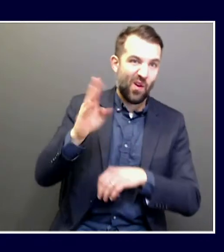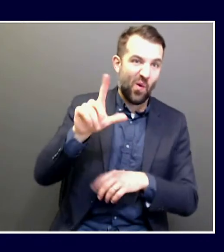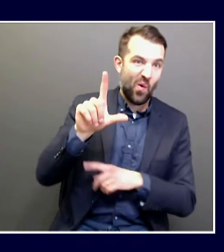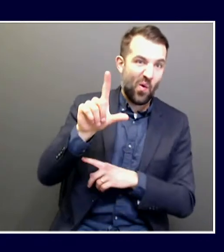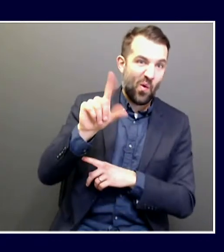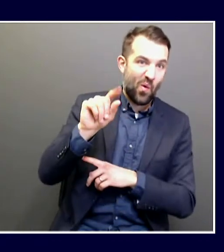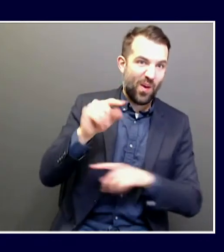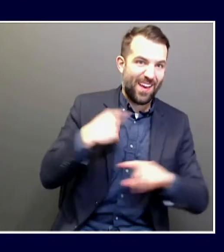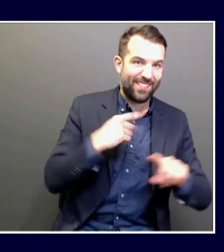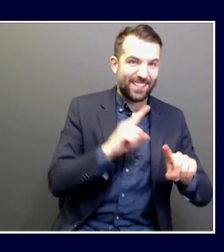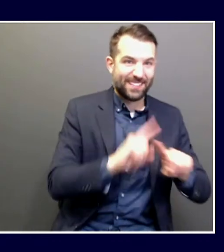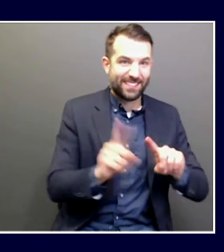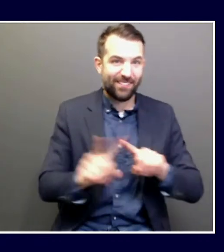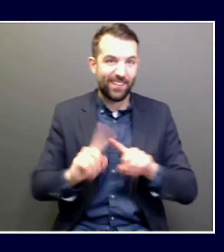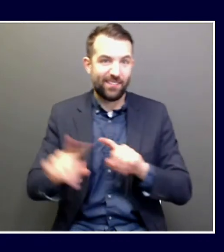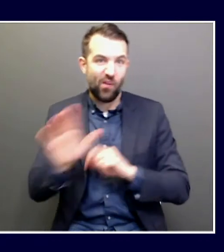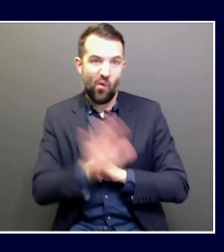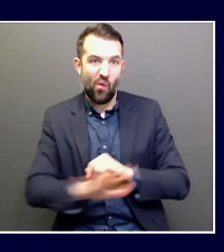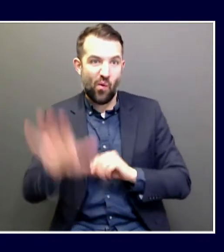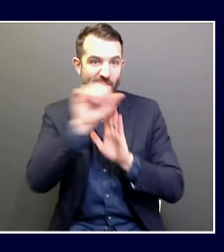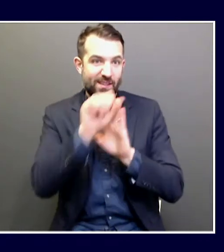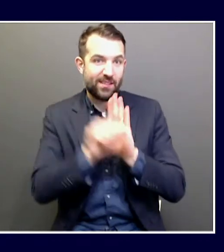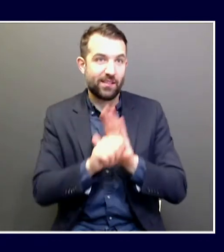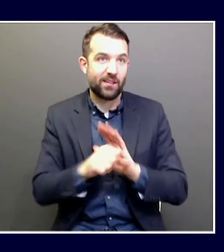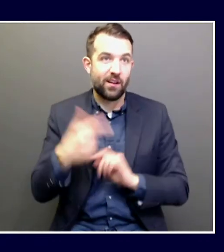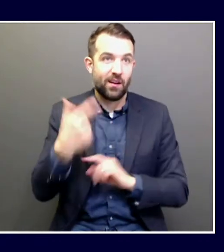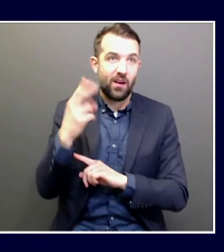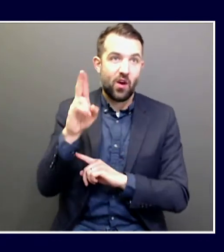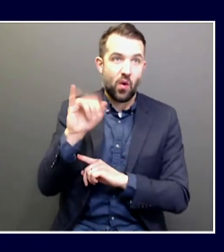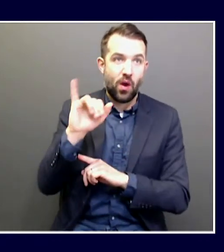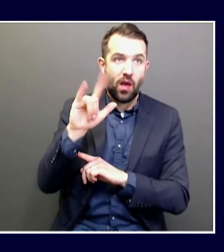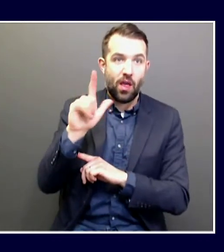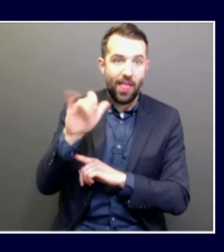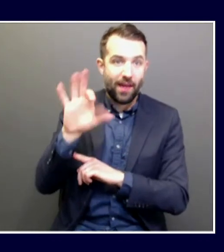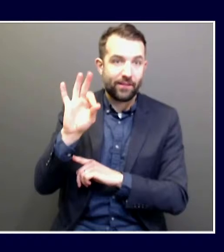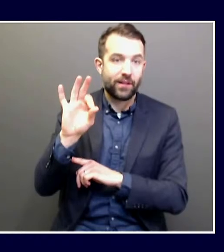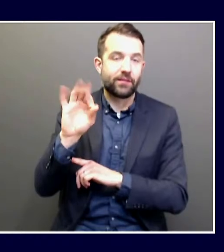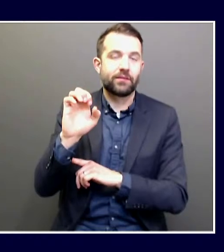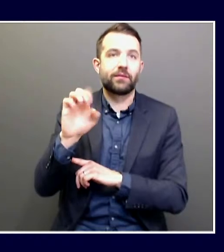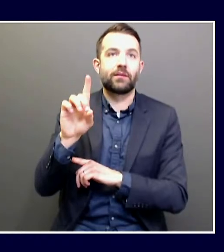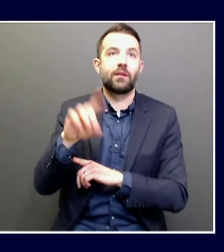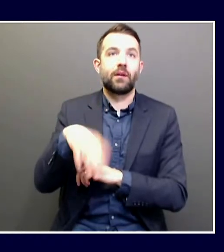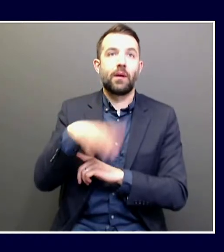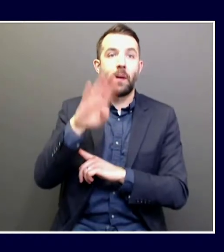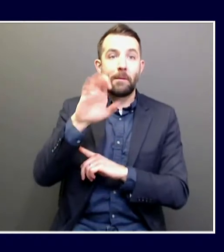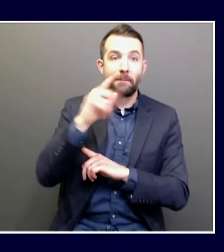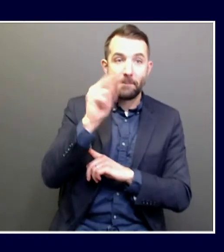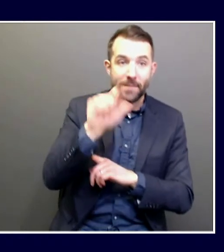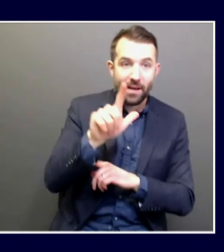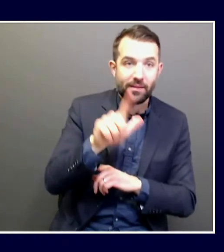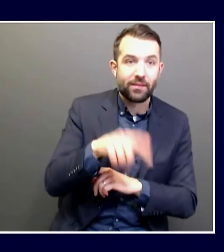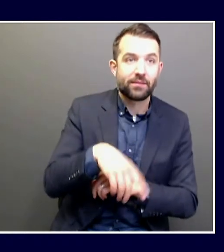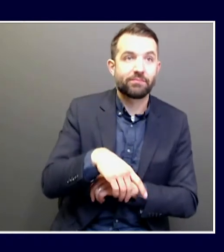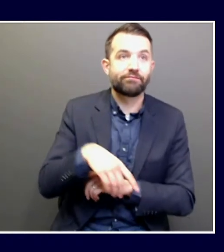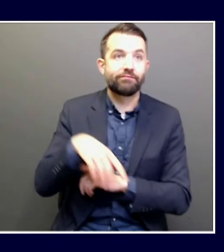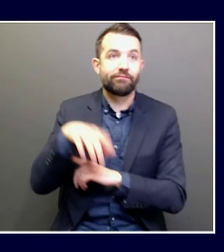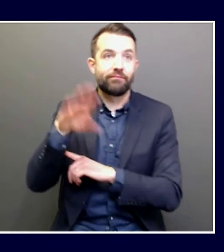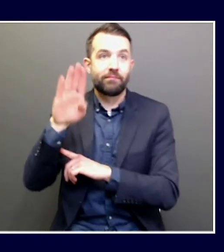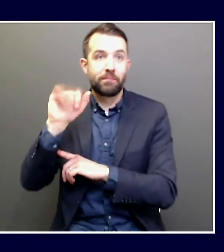to Bethel to Bath. Some sites are coming online in the next week or two, and other sites are coming online